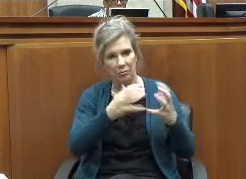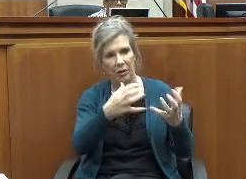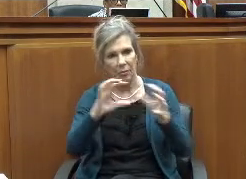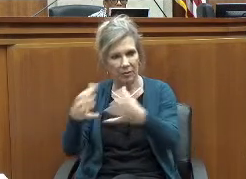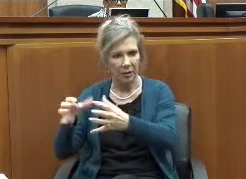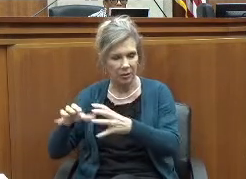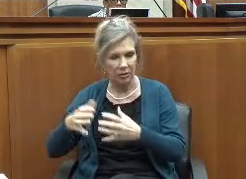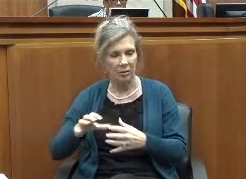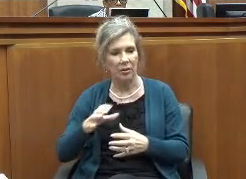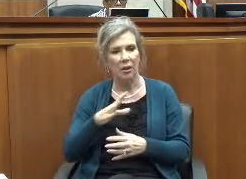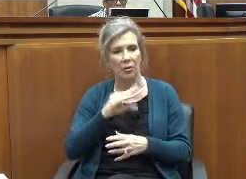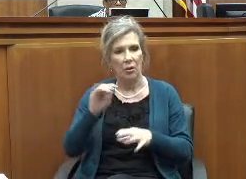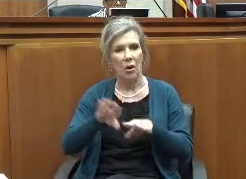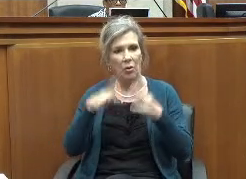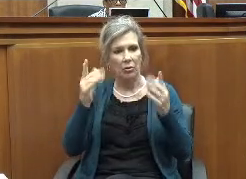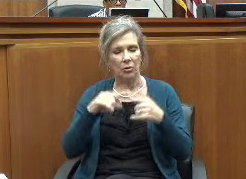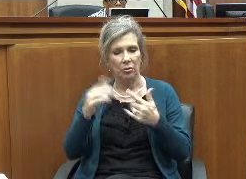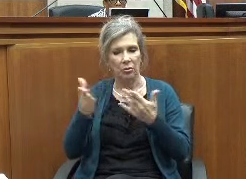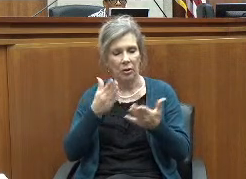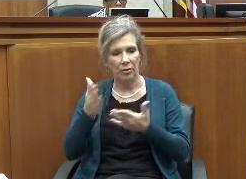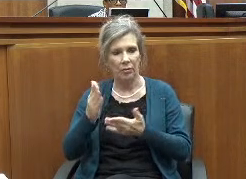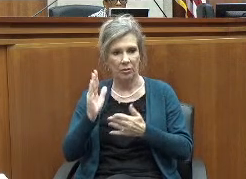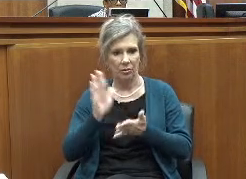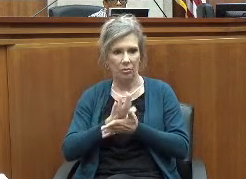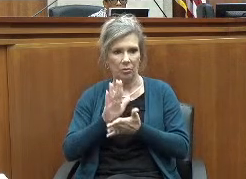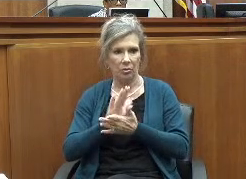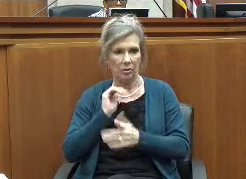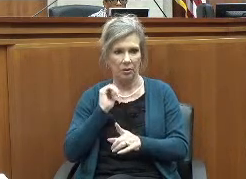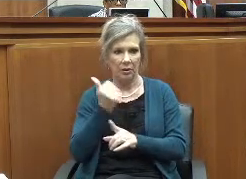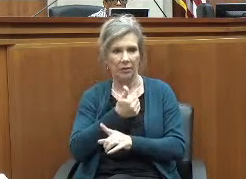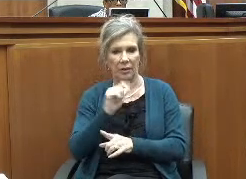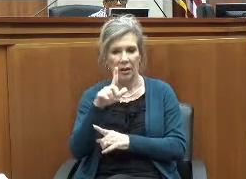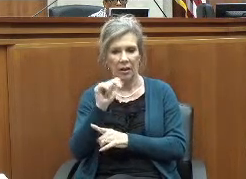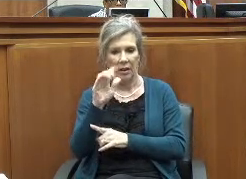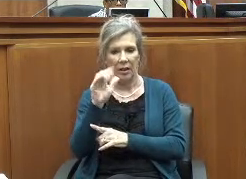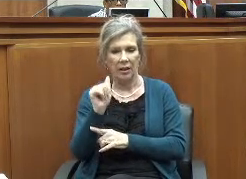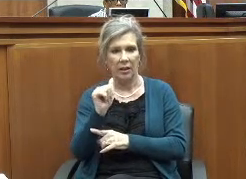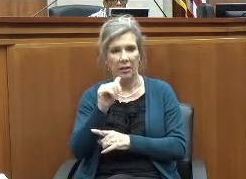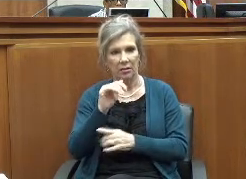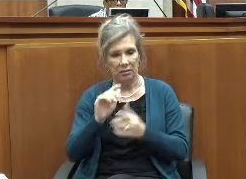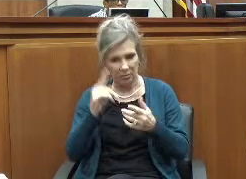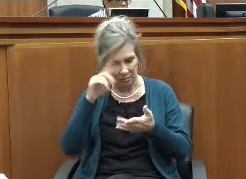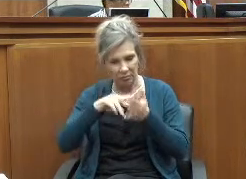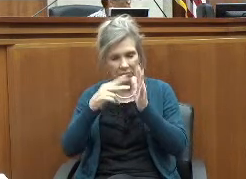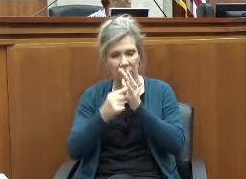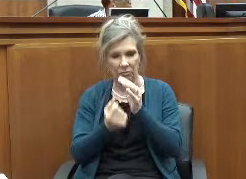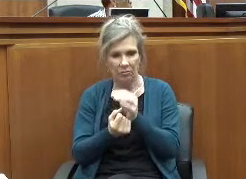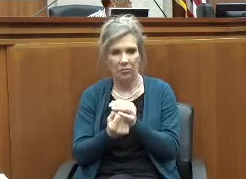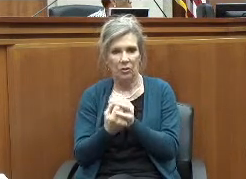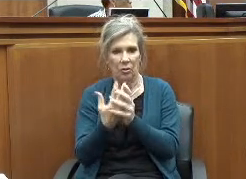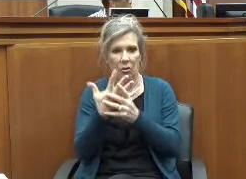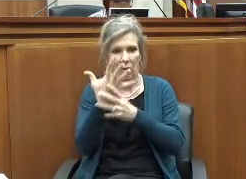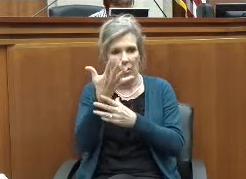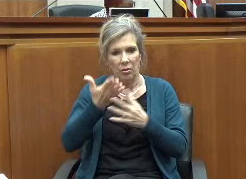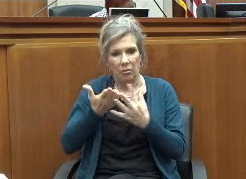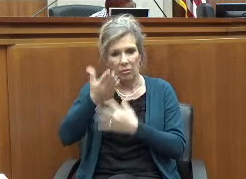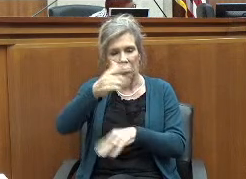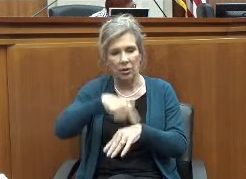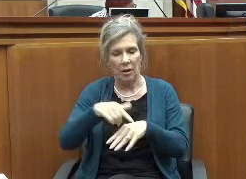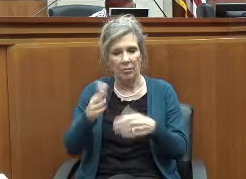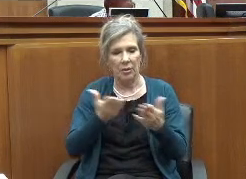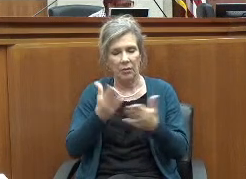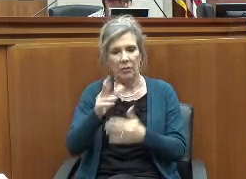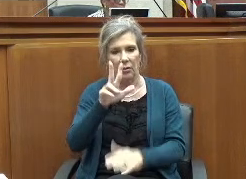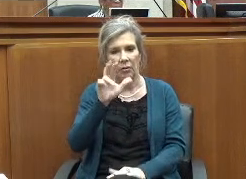itself. LACA is intentionally growing responsibly over time, serving 350 students statewide